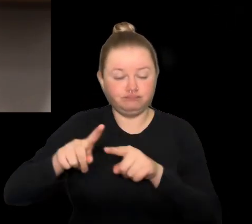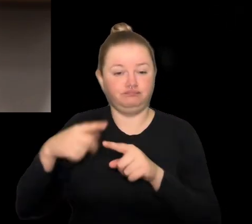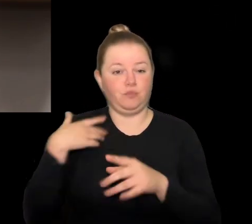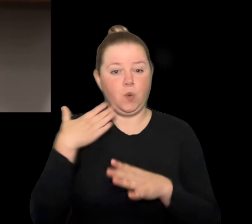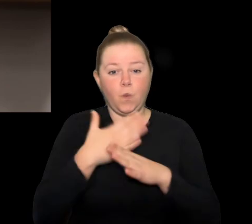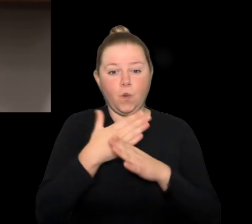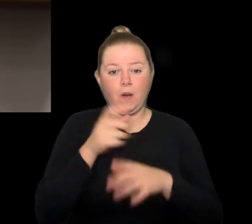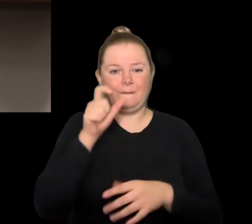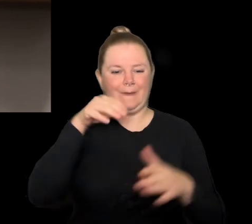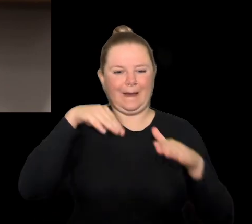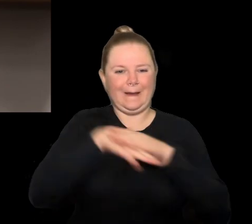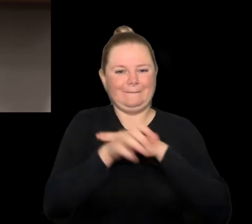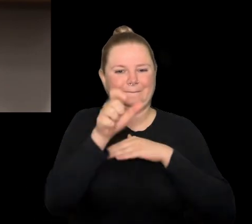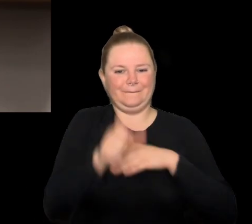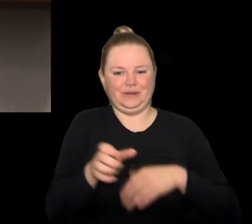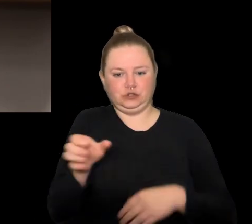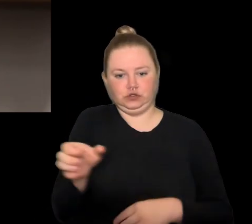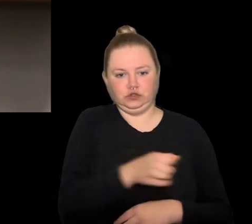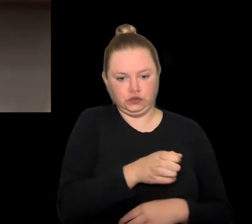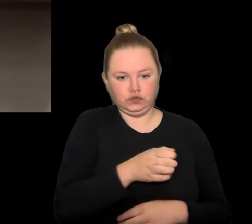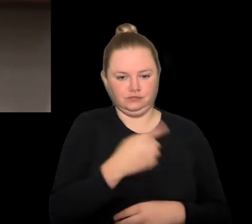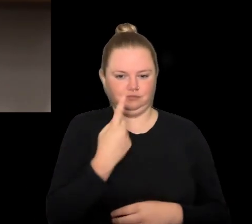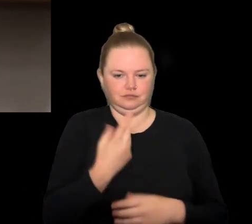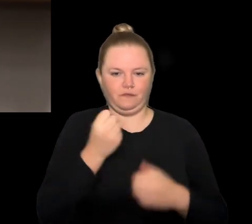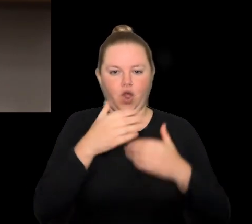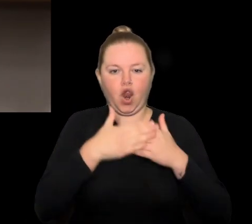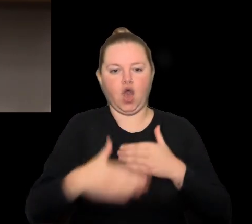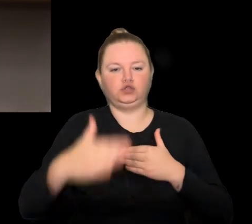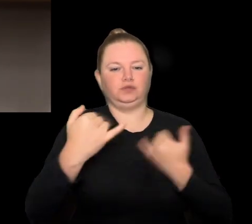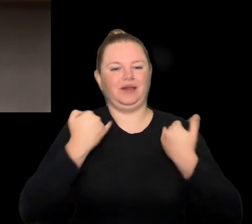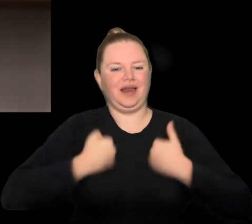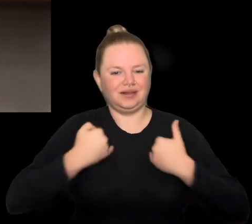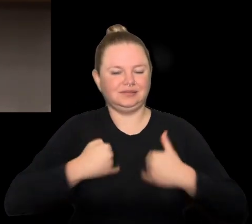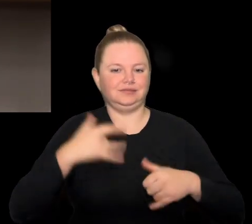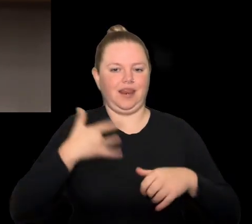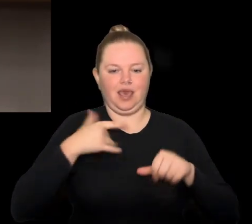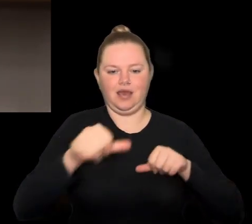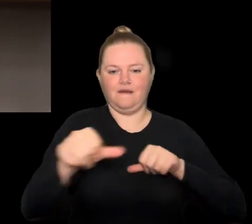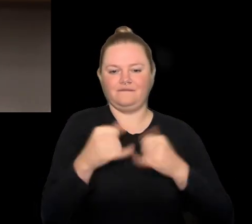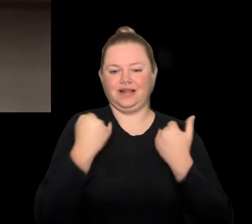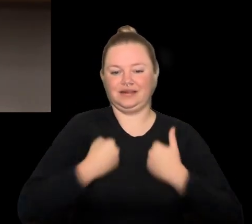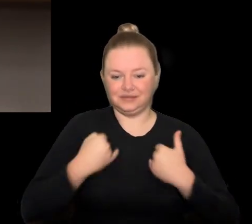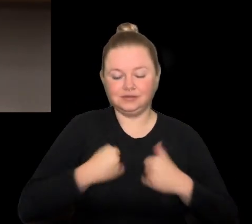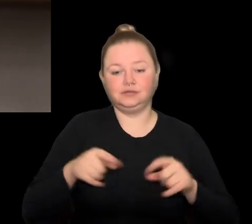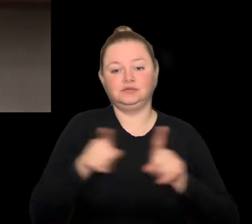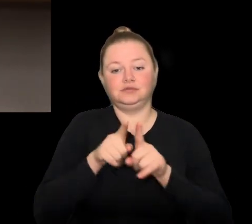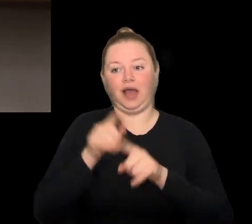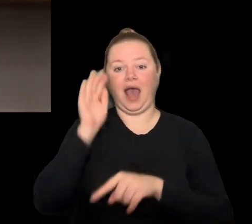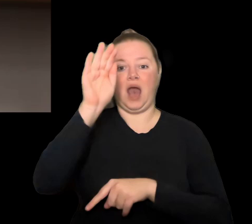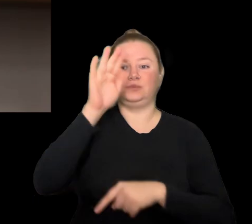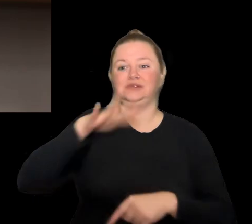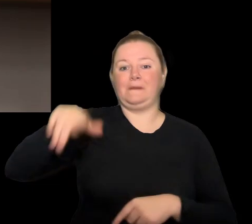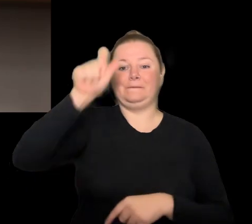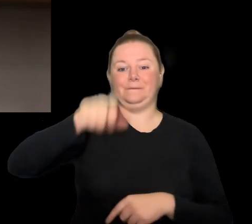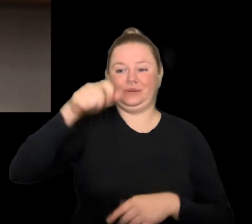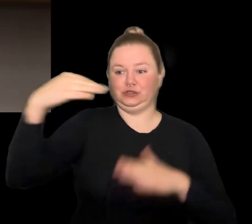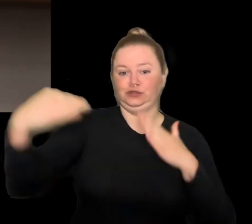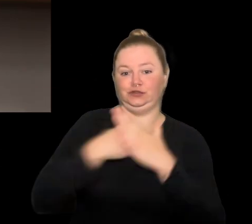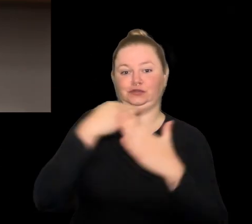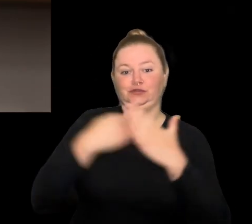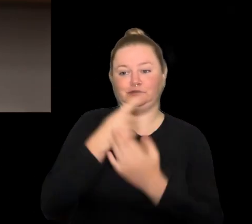We've worked with inpatients who have long-term conditions and life-limiting illnesses, to young people who come in